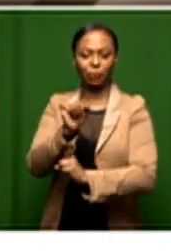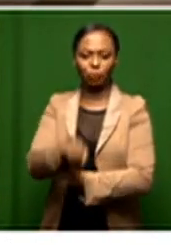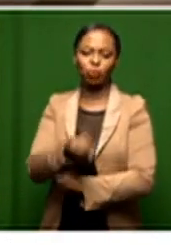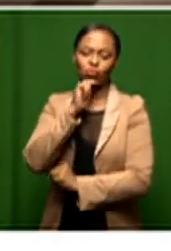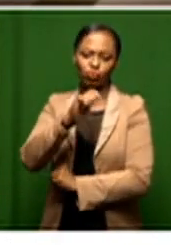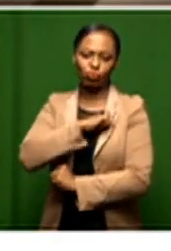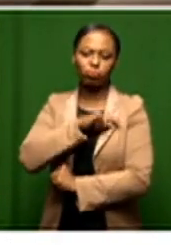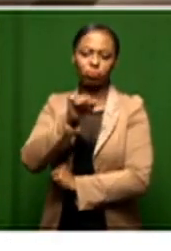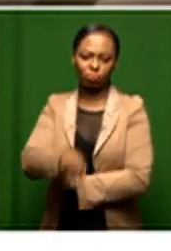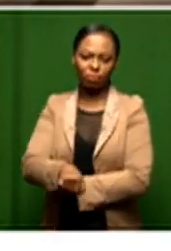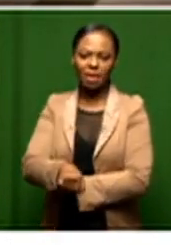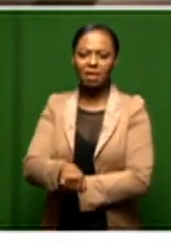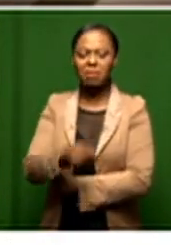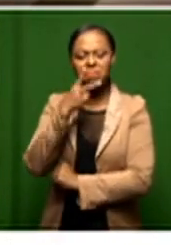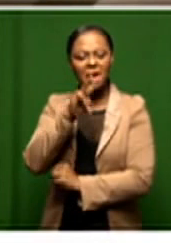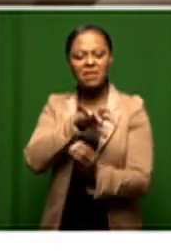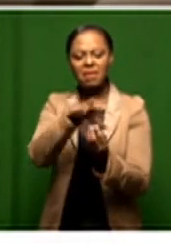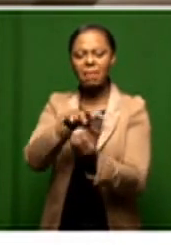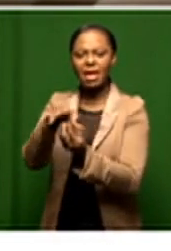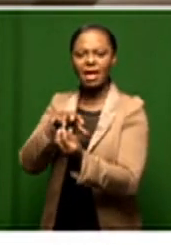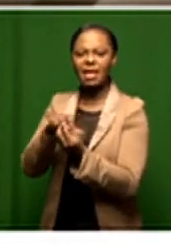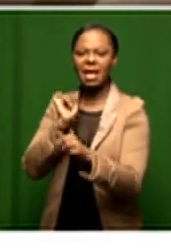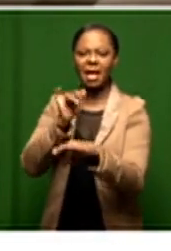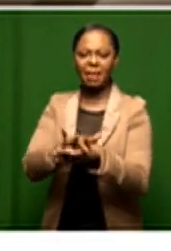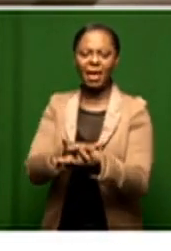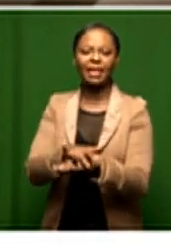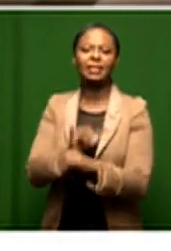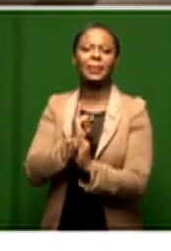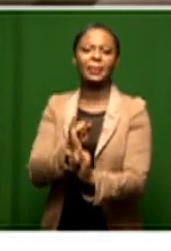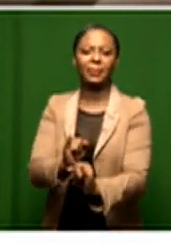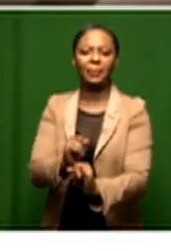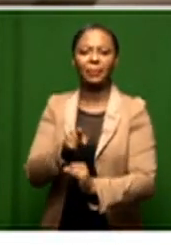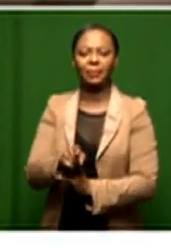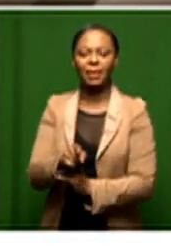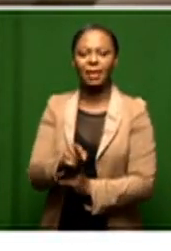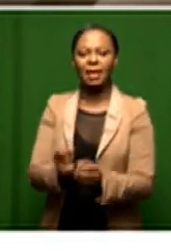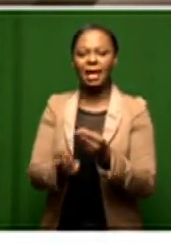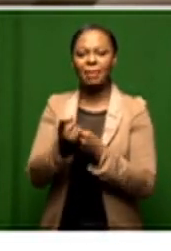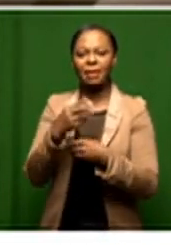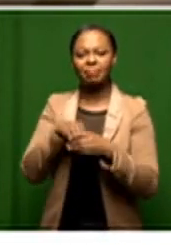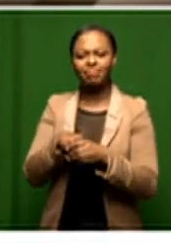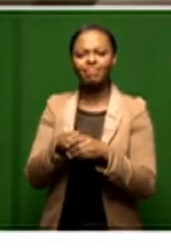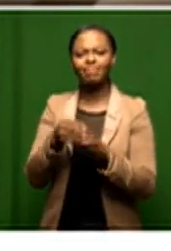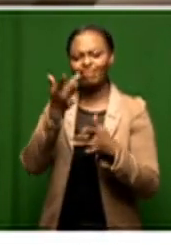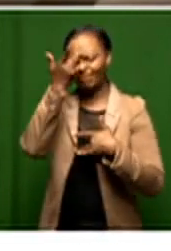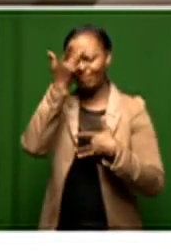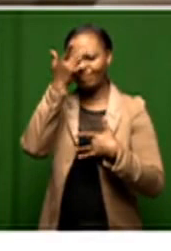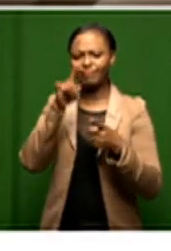and we're seeing families terribly impacted by early morbidity and early deaths,